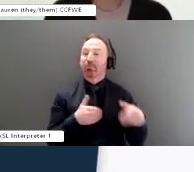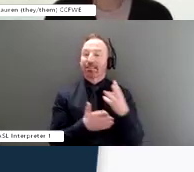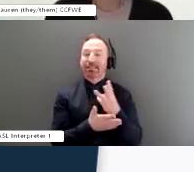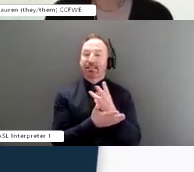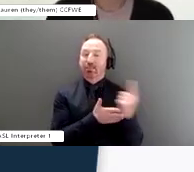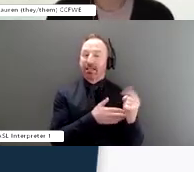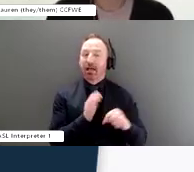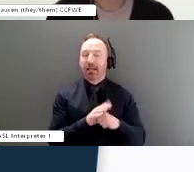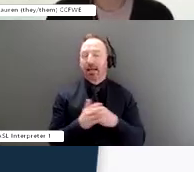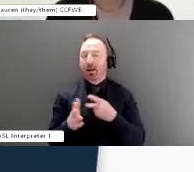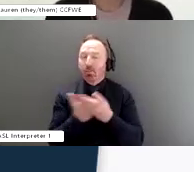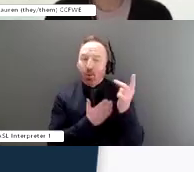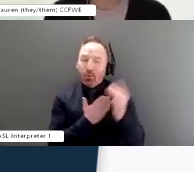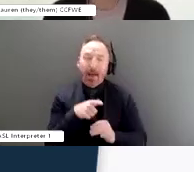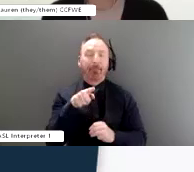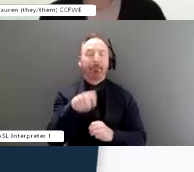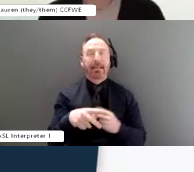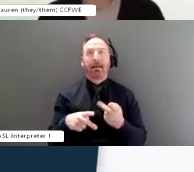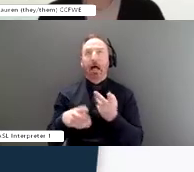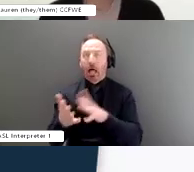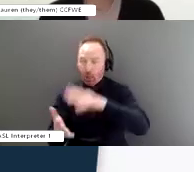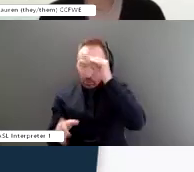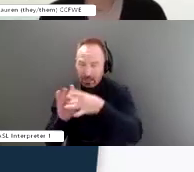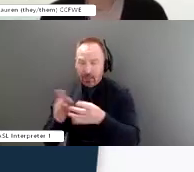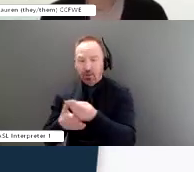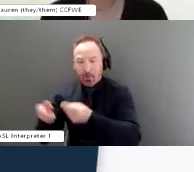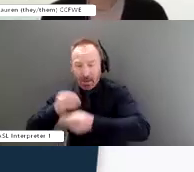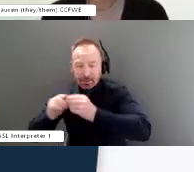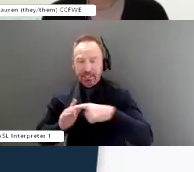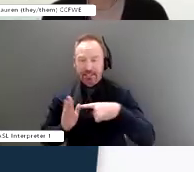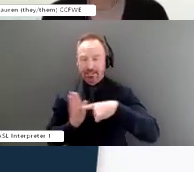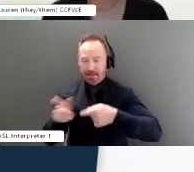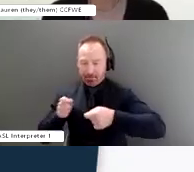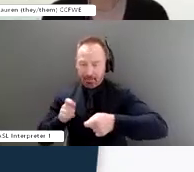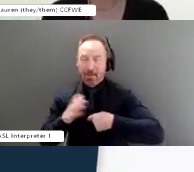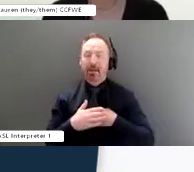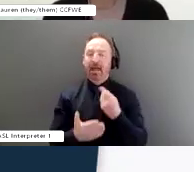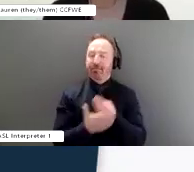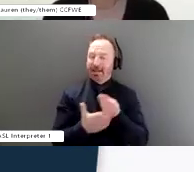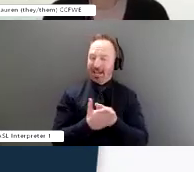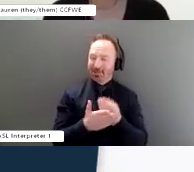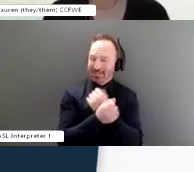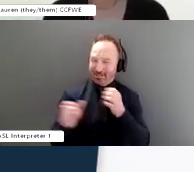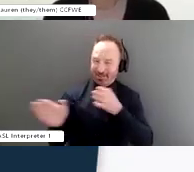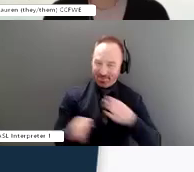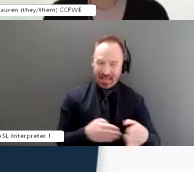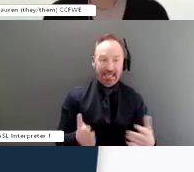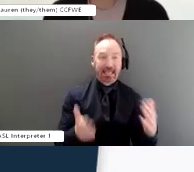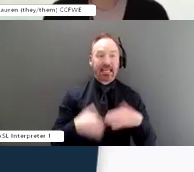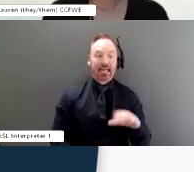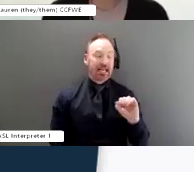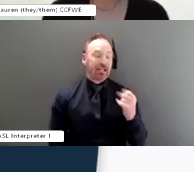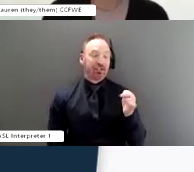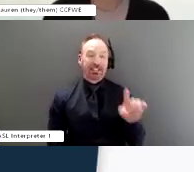about budgeting, debt management, and financial safety planning. And then Shield to Thrive is also a 6-week virtual